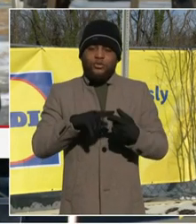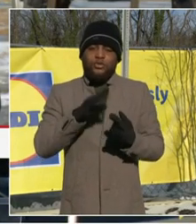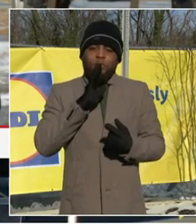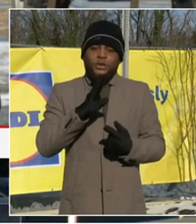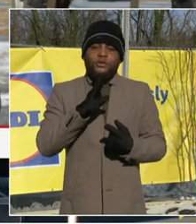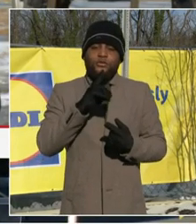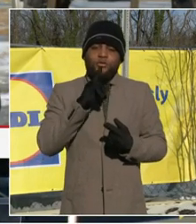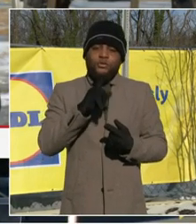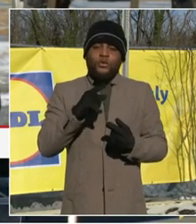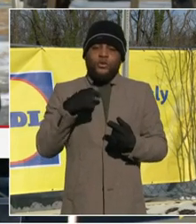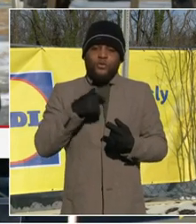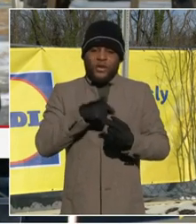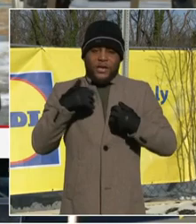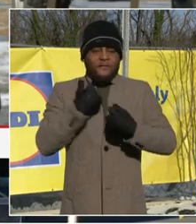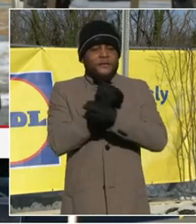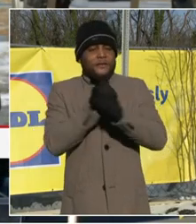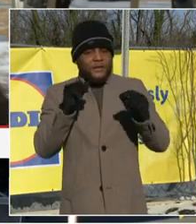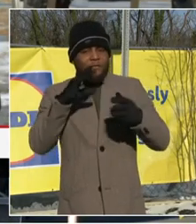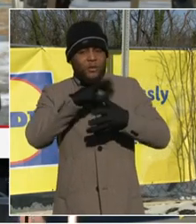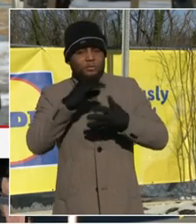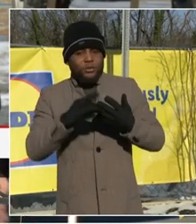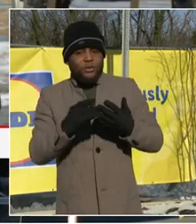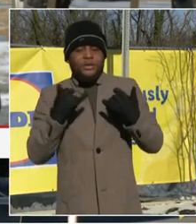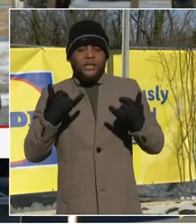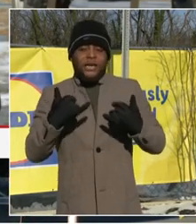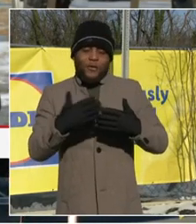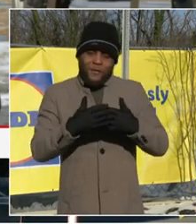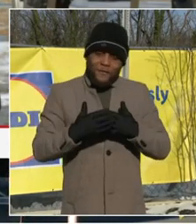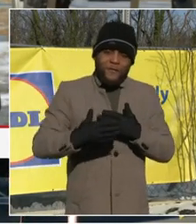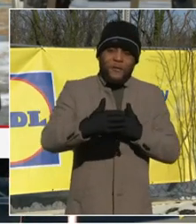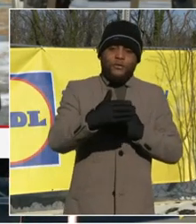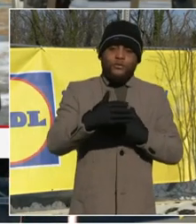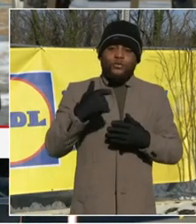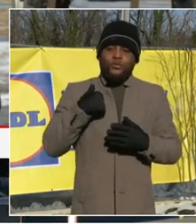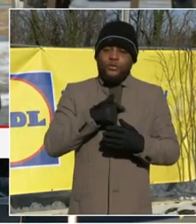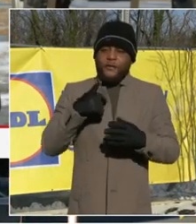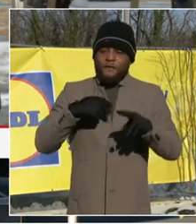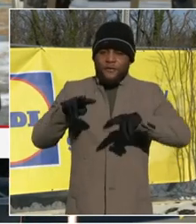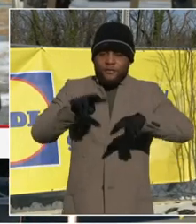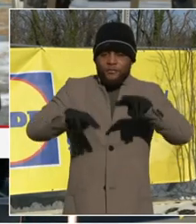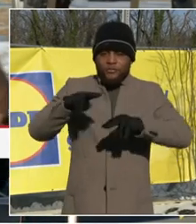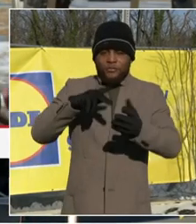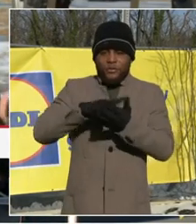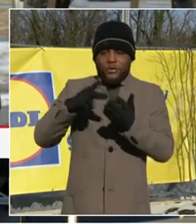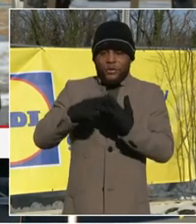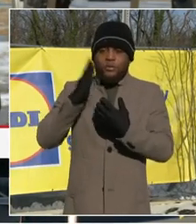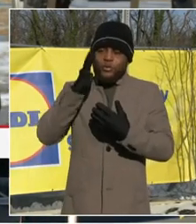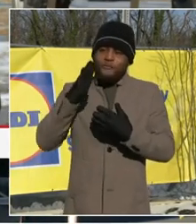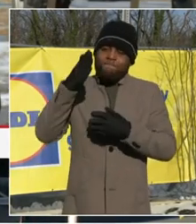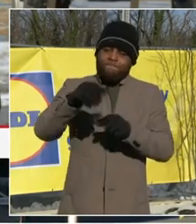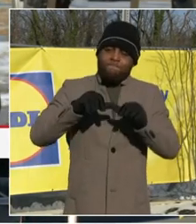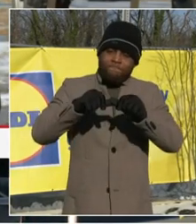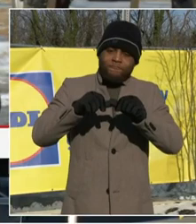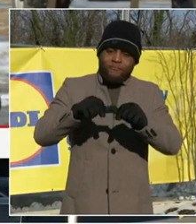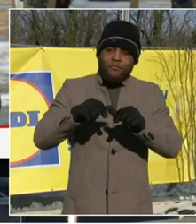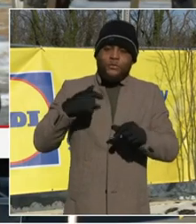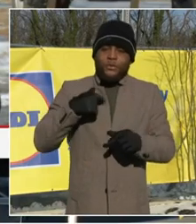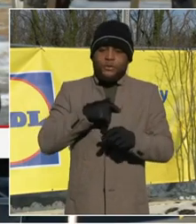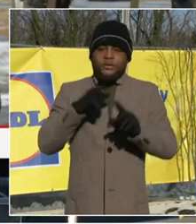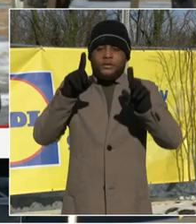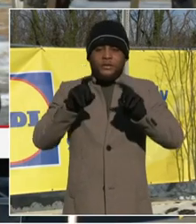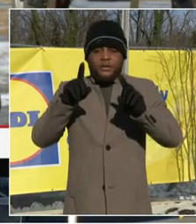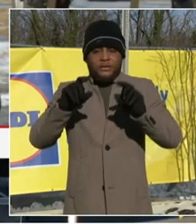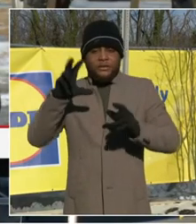options. Now, moving forward, our surveillance program is going to continue, where we are testing 30%